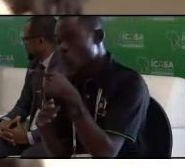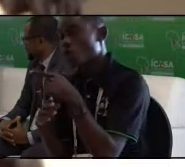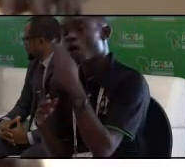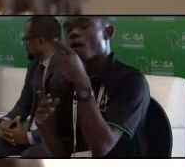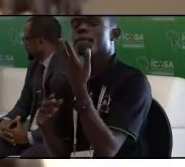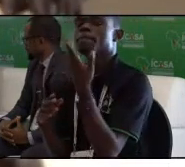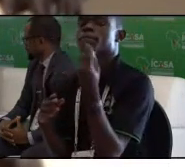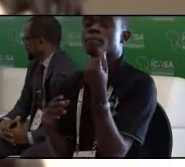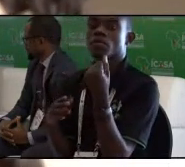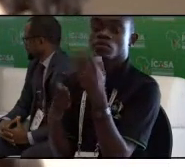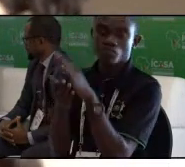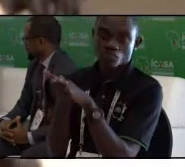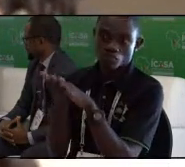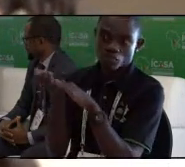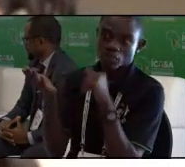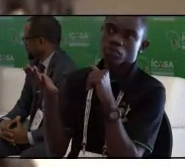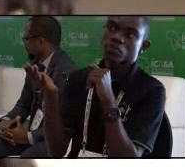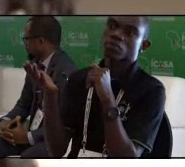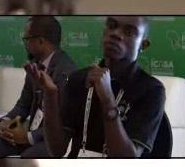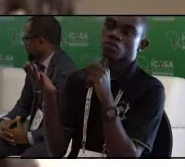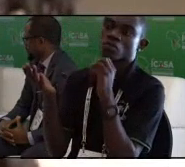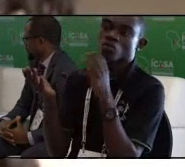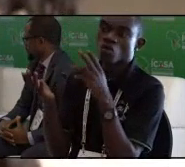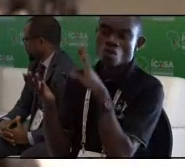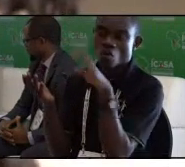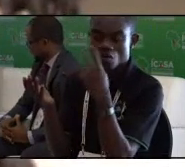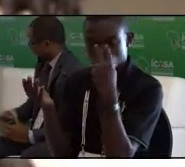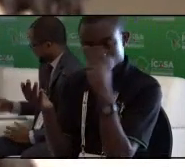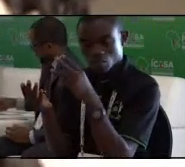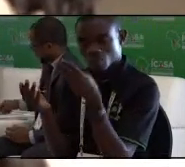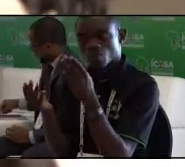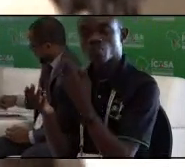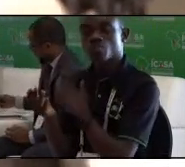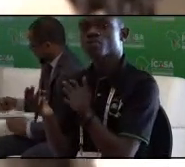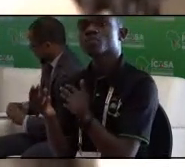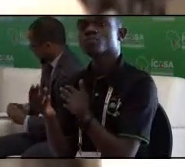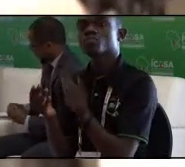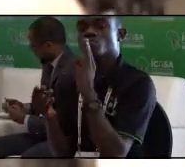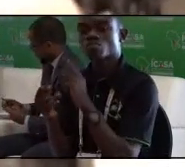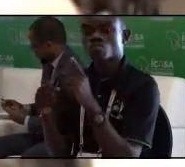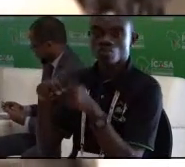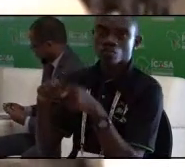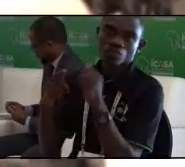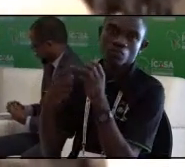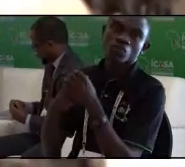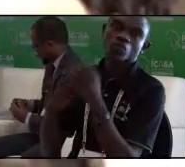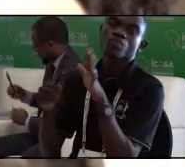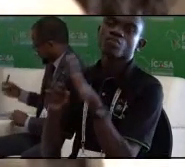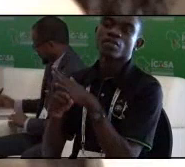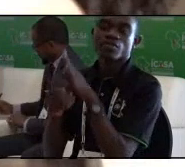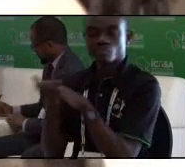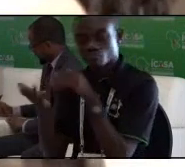kits because we had limited kits. But as time went on, it's now